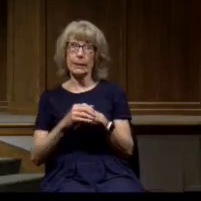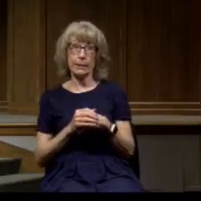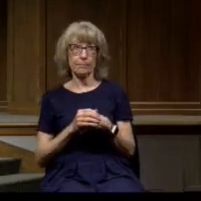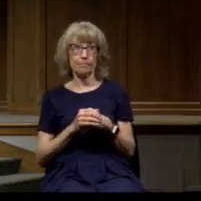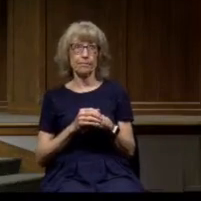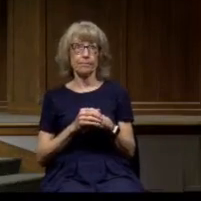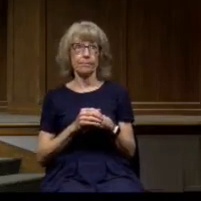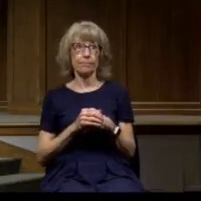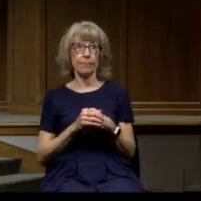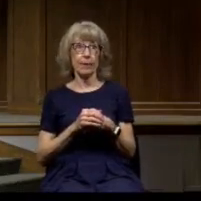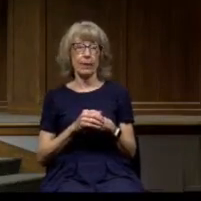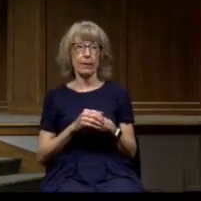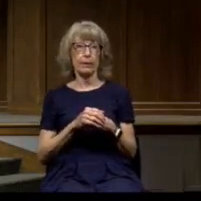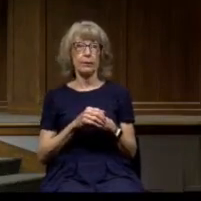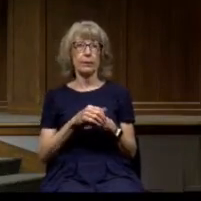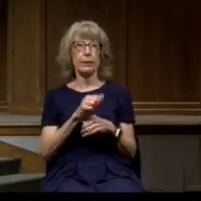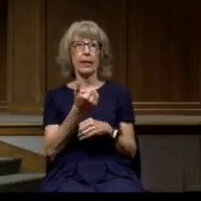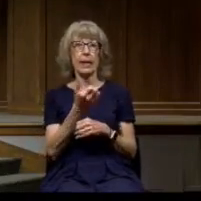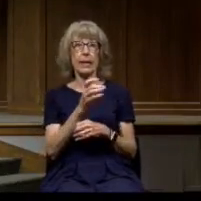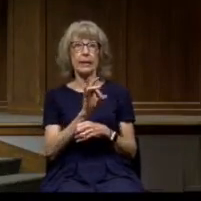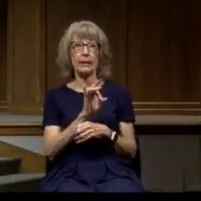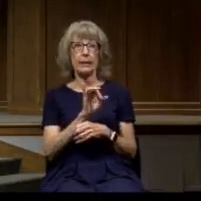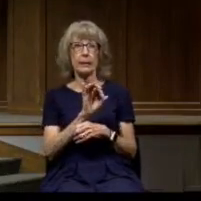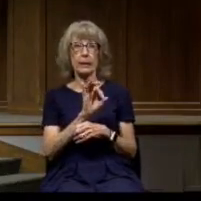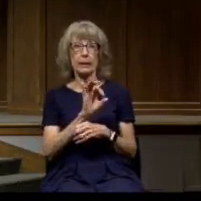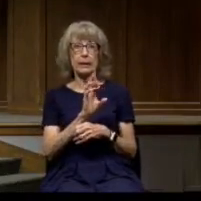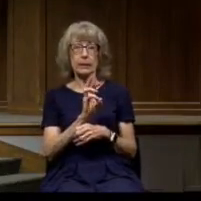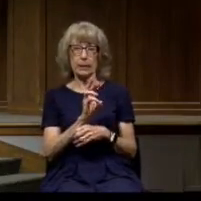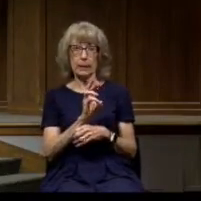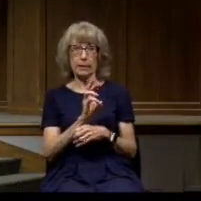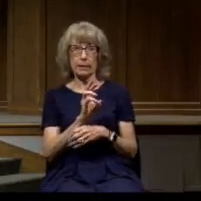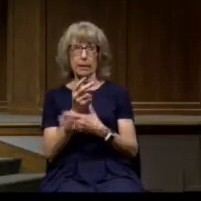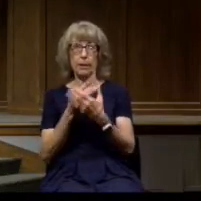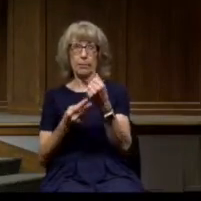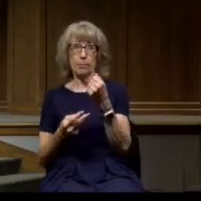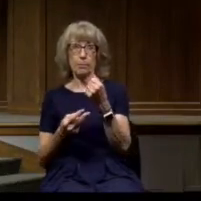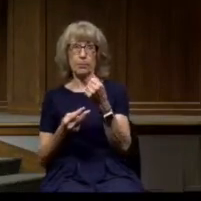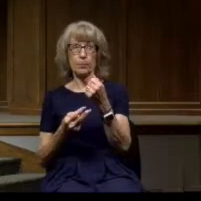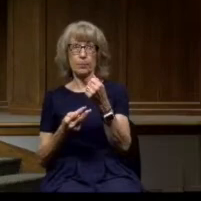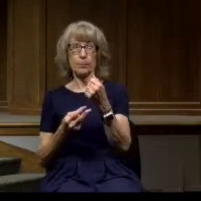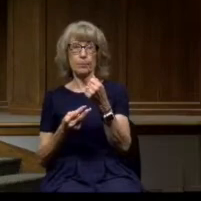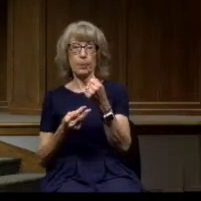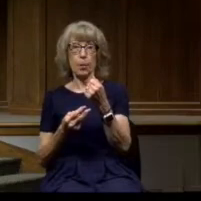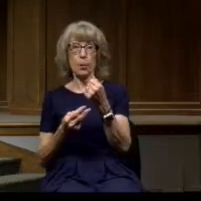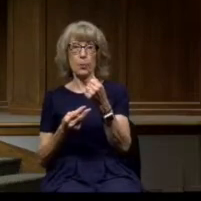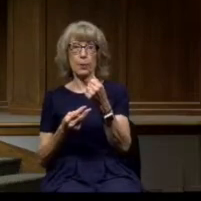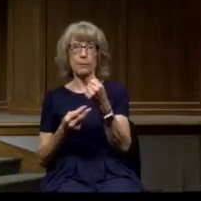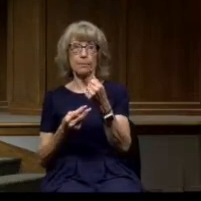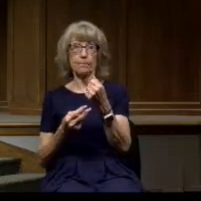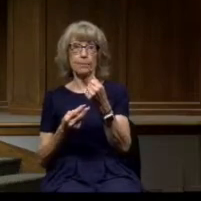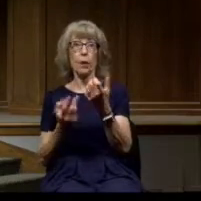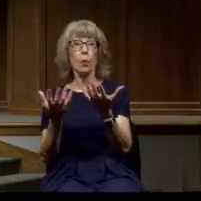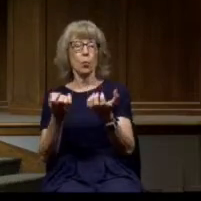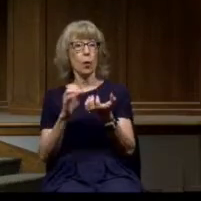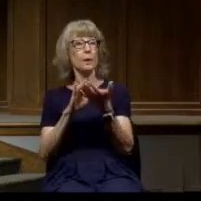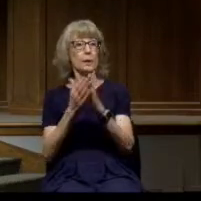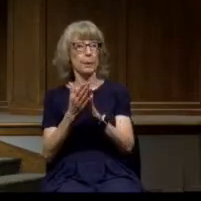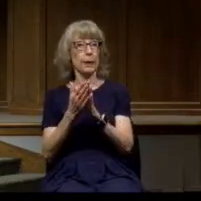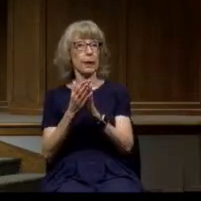1796. They both run for president. And